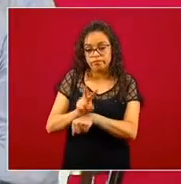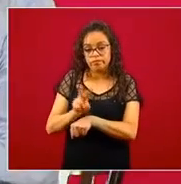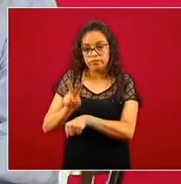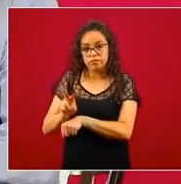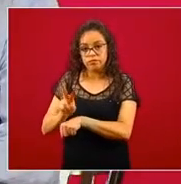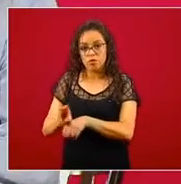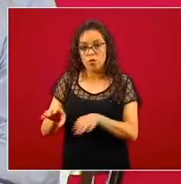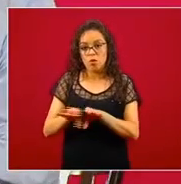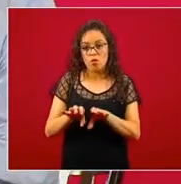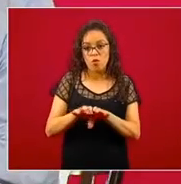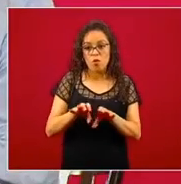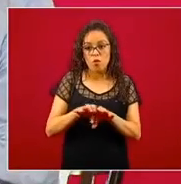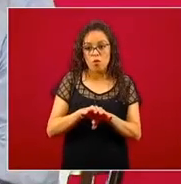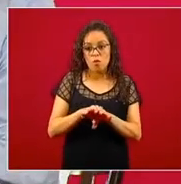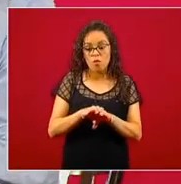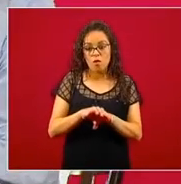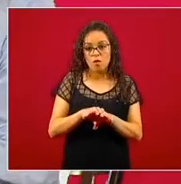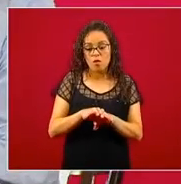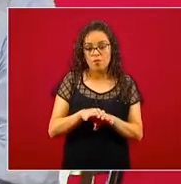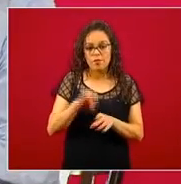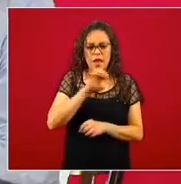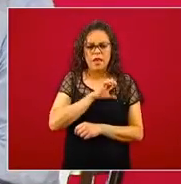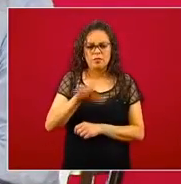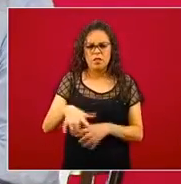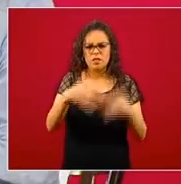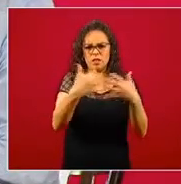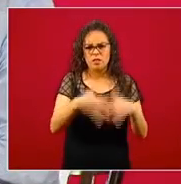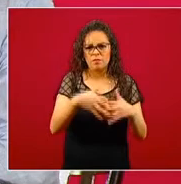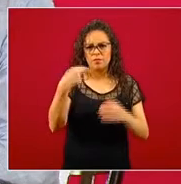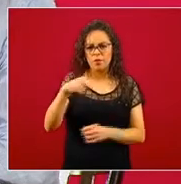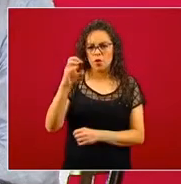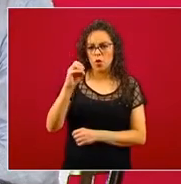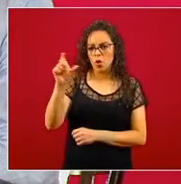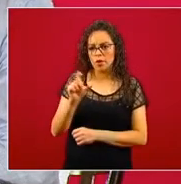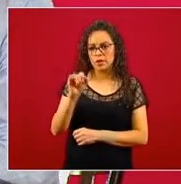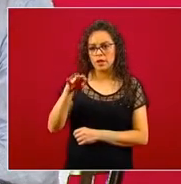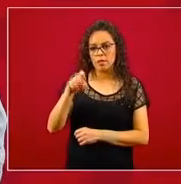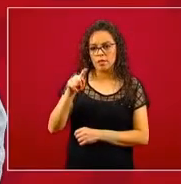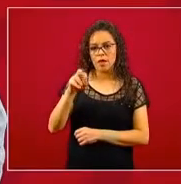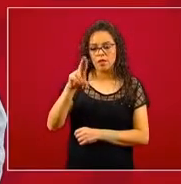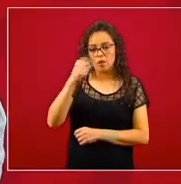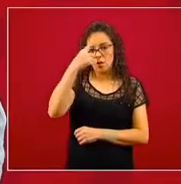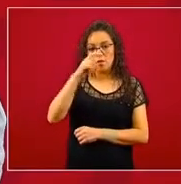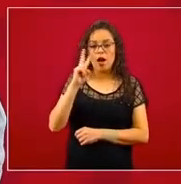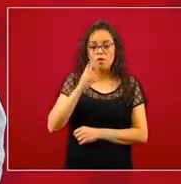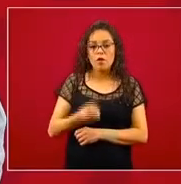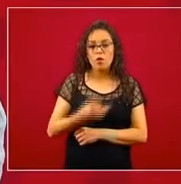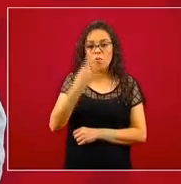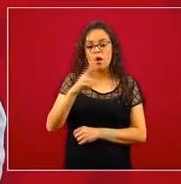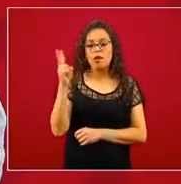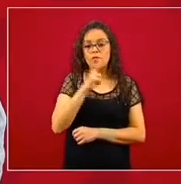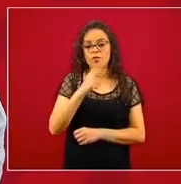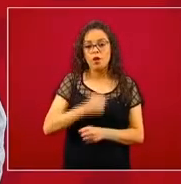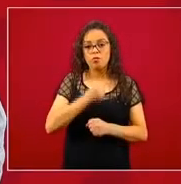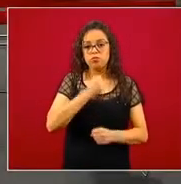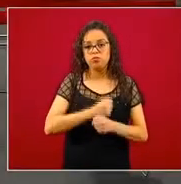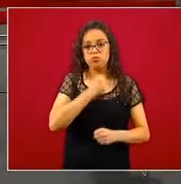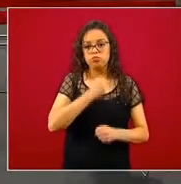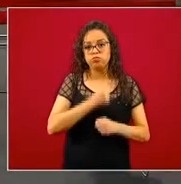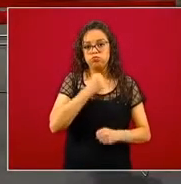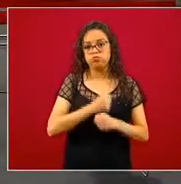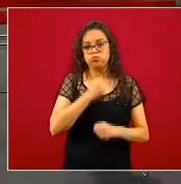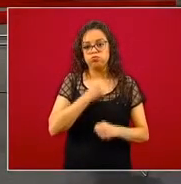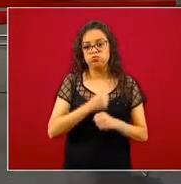oxygen presence in blood with special devices called pulse oximeters. That